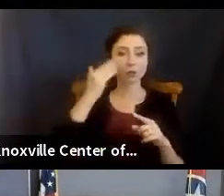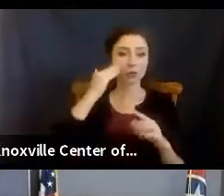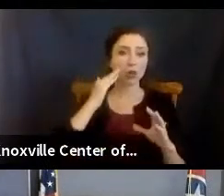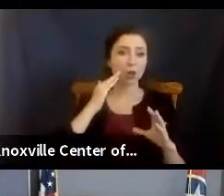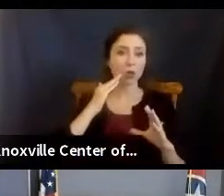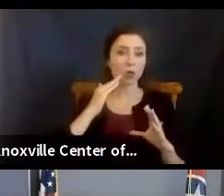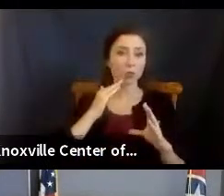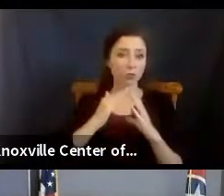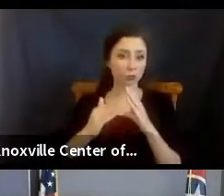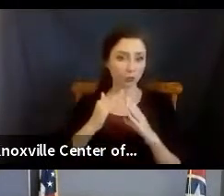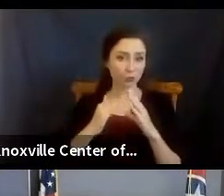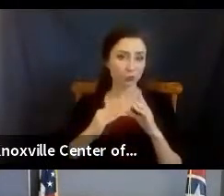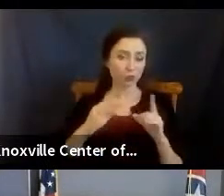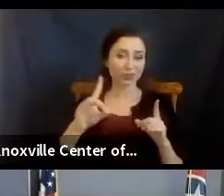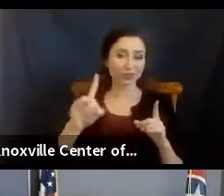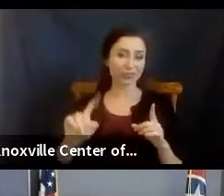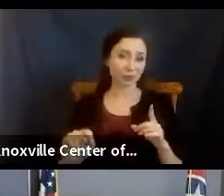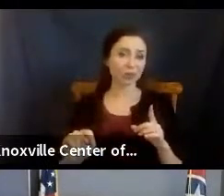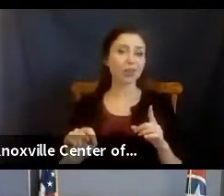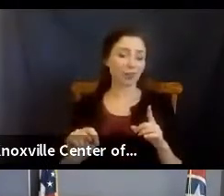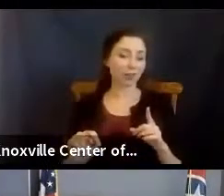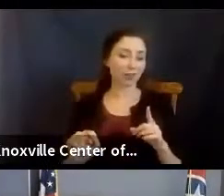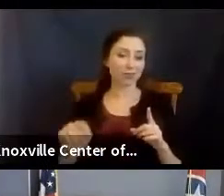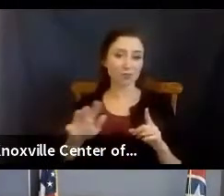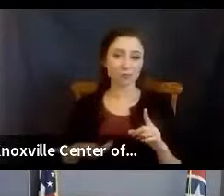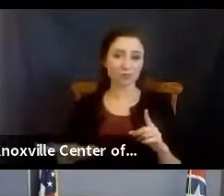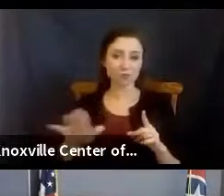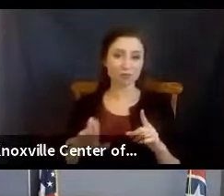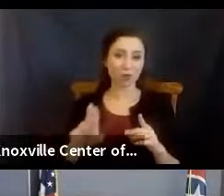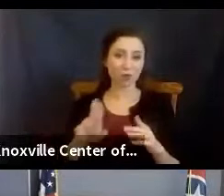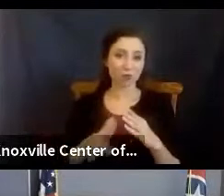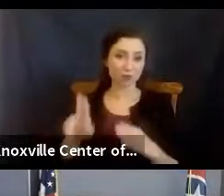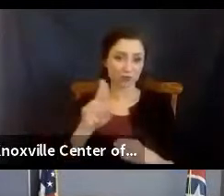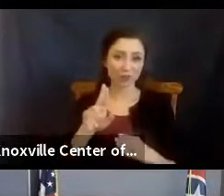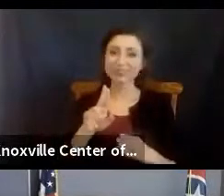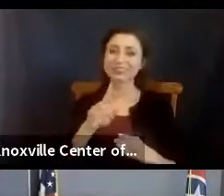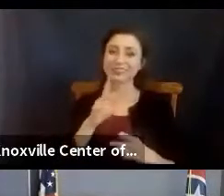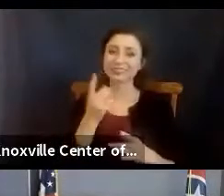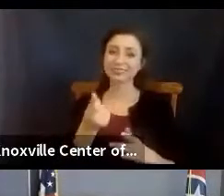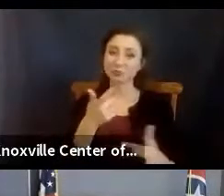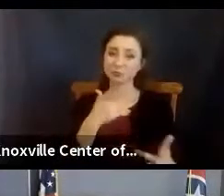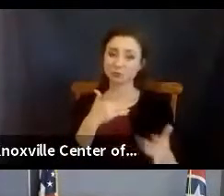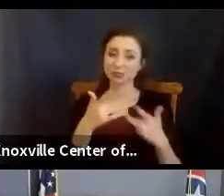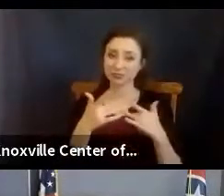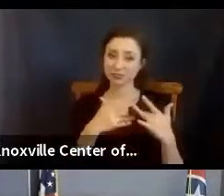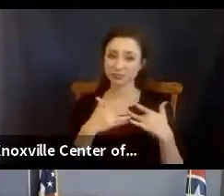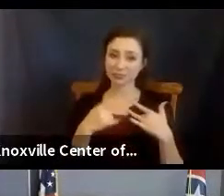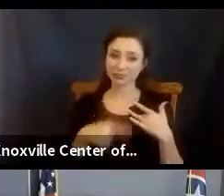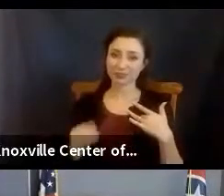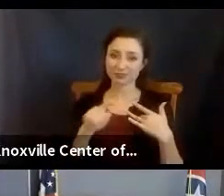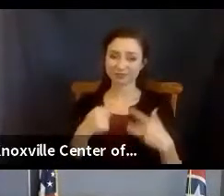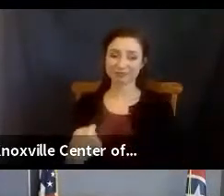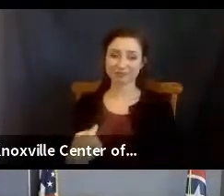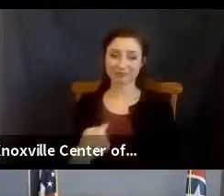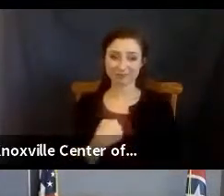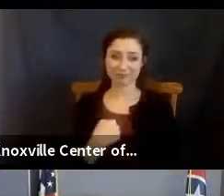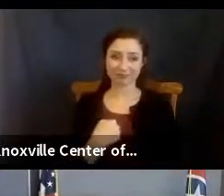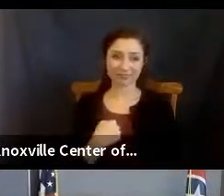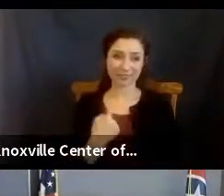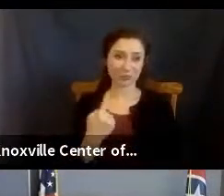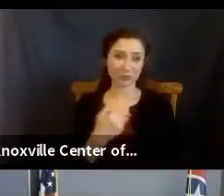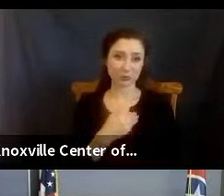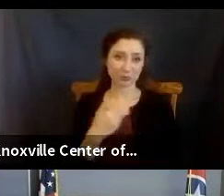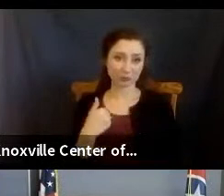of downtown and around the university has been of some concern. I, as one member of